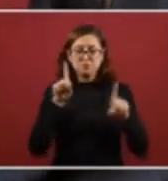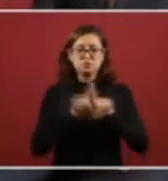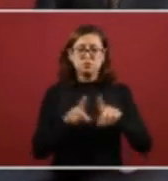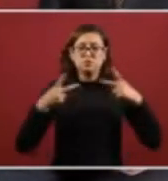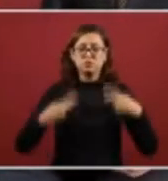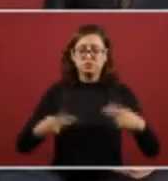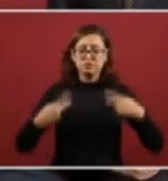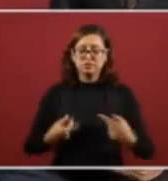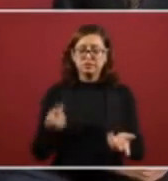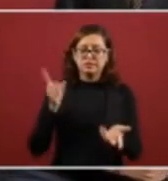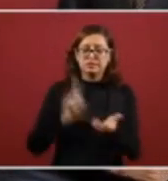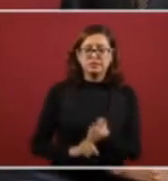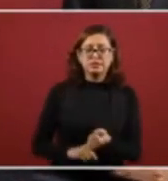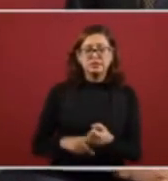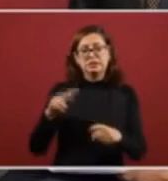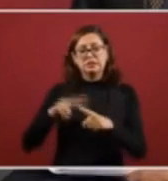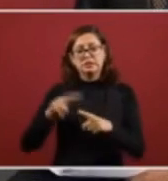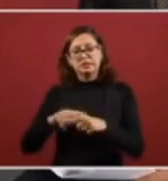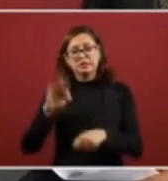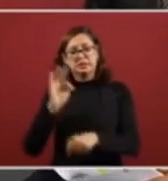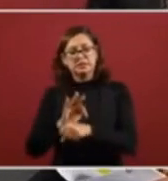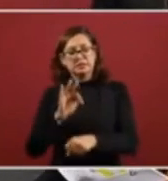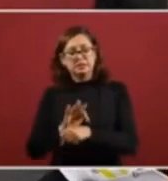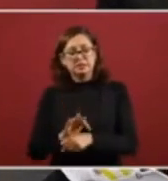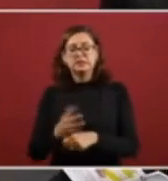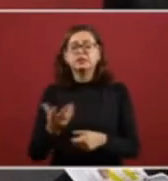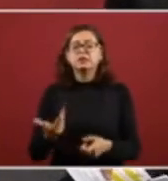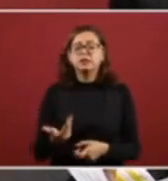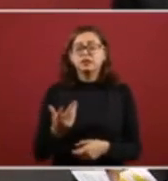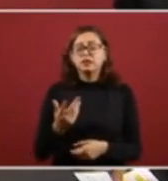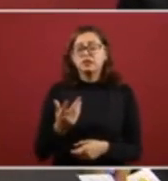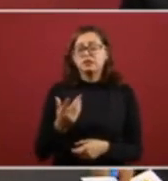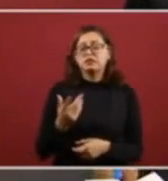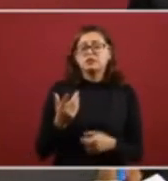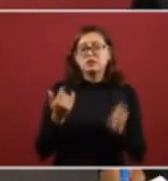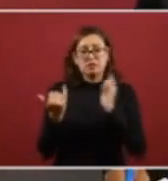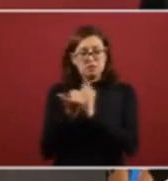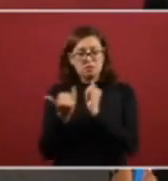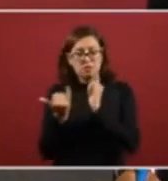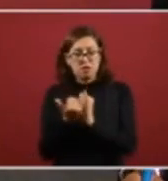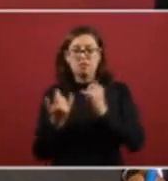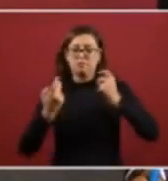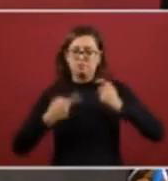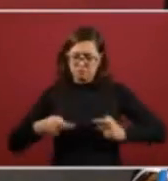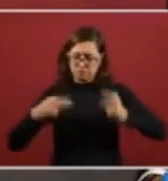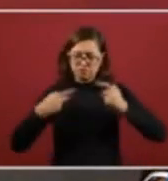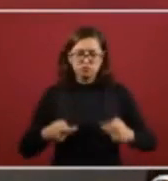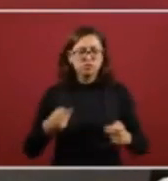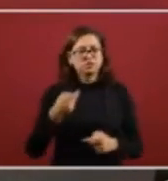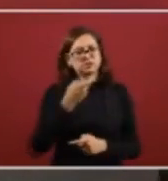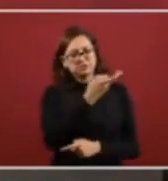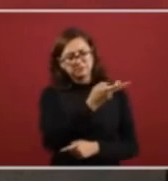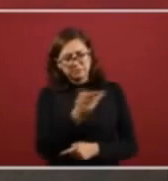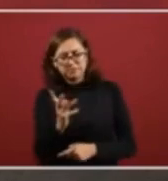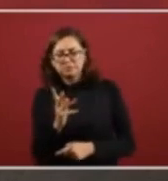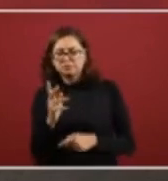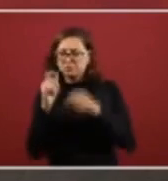in the protection of the public, and also to let the people know that they've